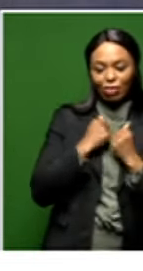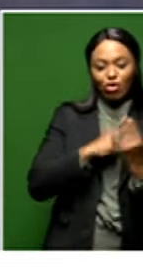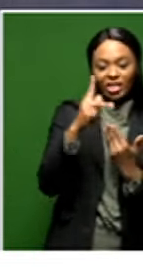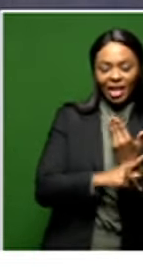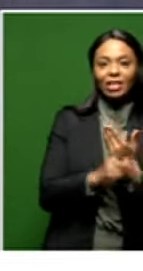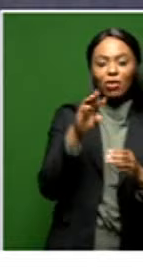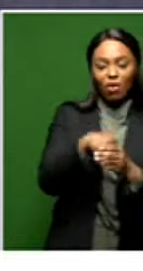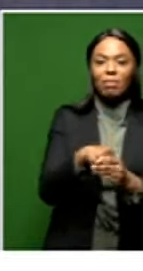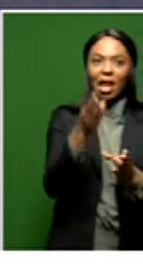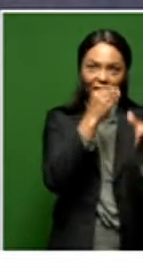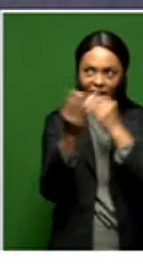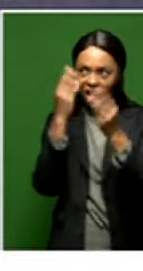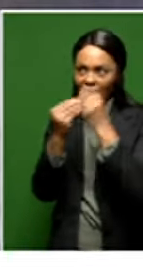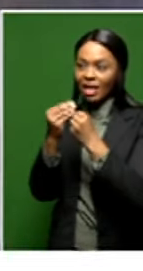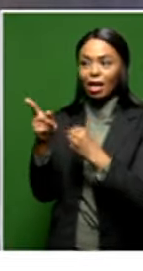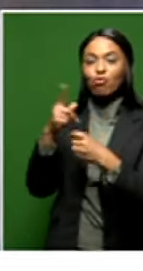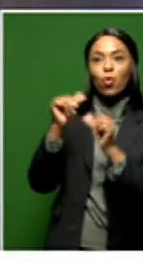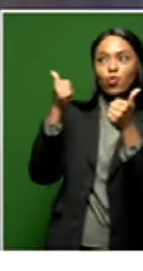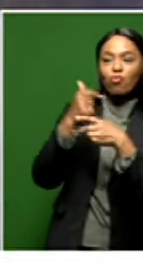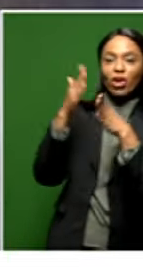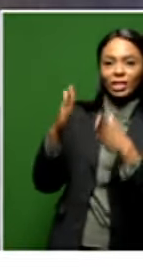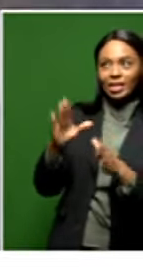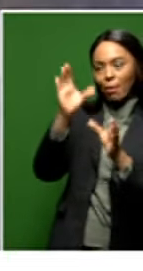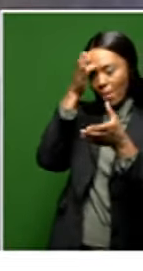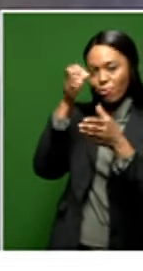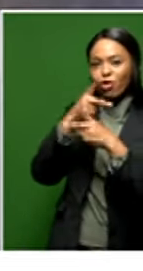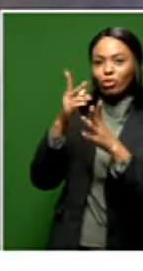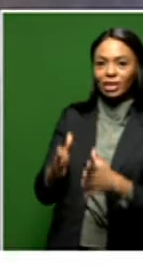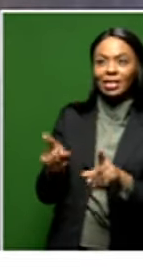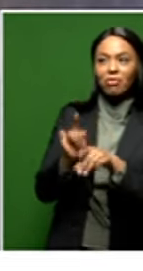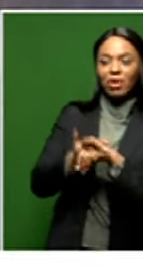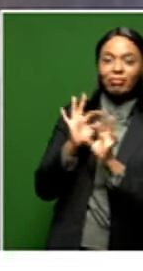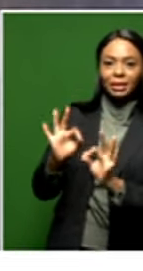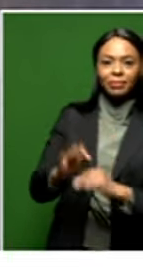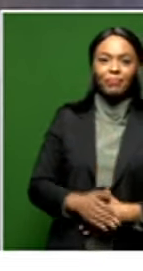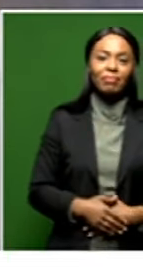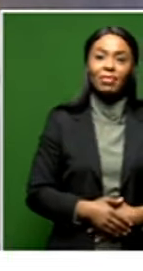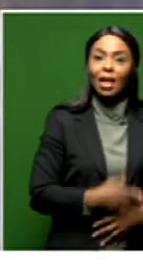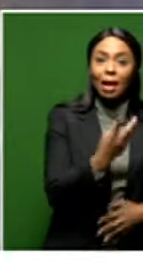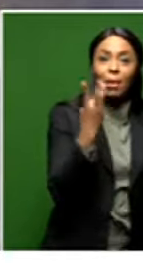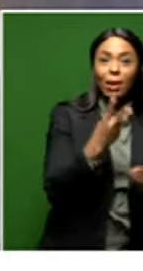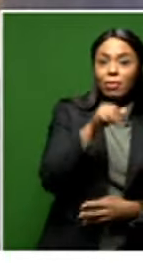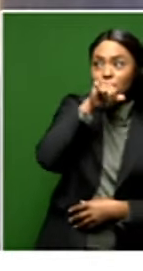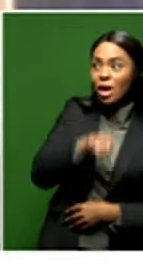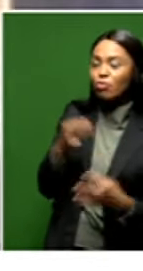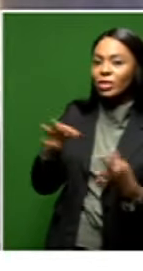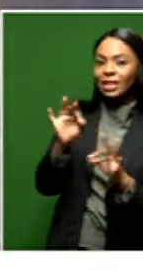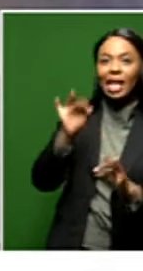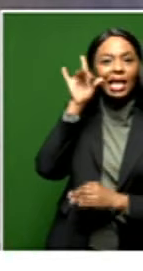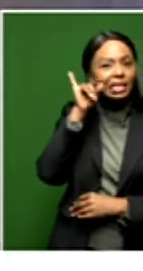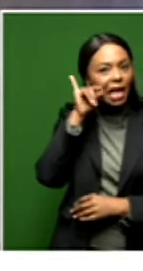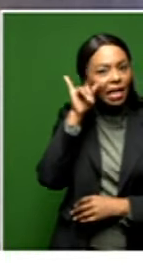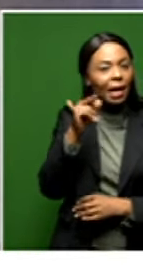brilliant producer and just a friend. Great stuff. So how do your fans follow you? So Instagram,